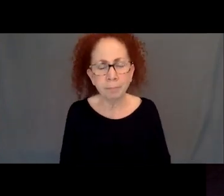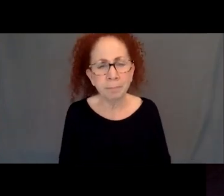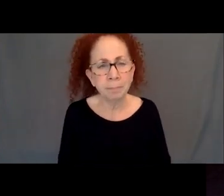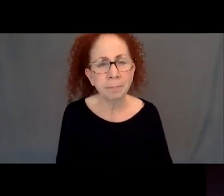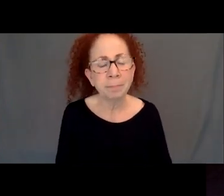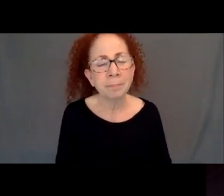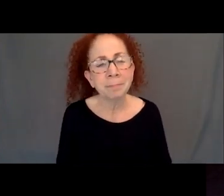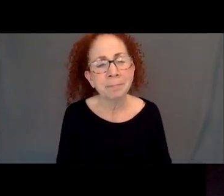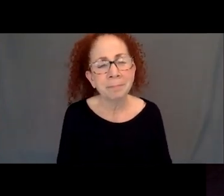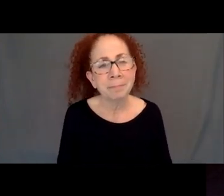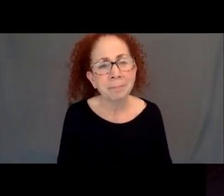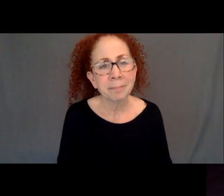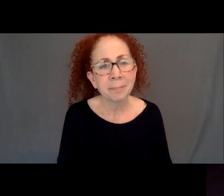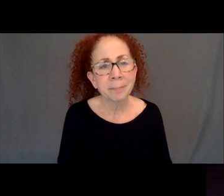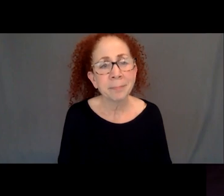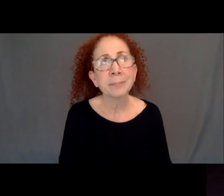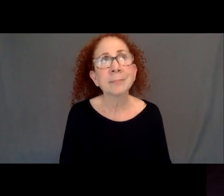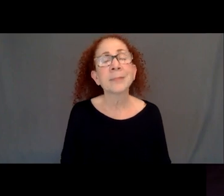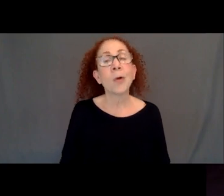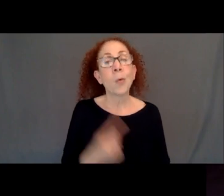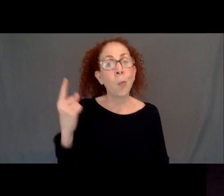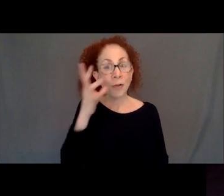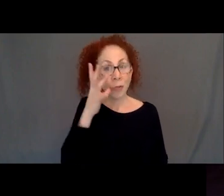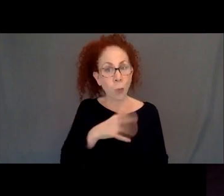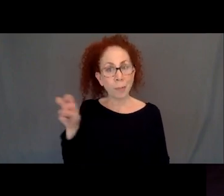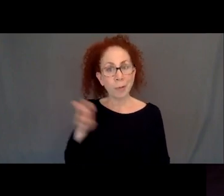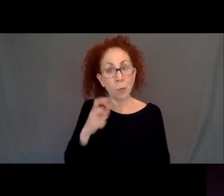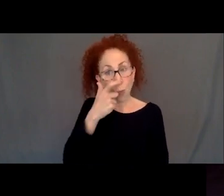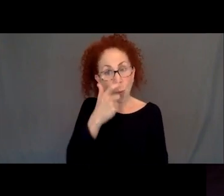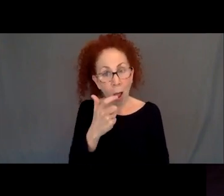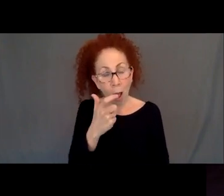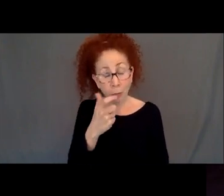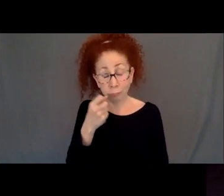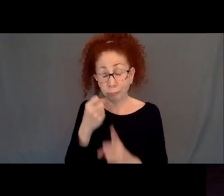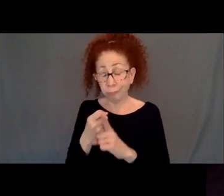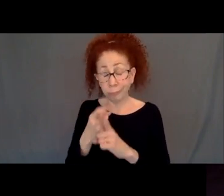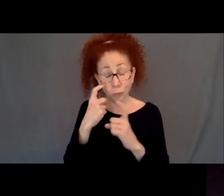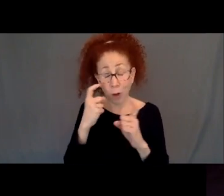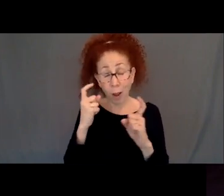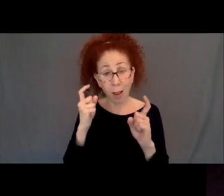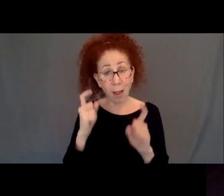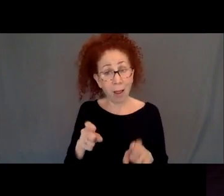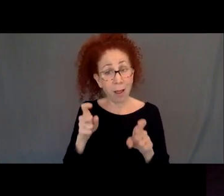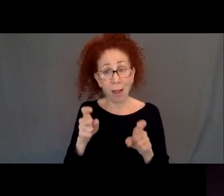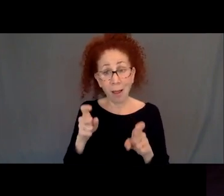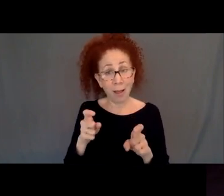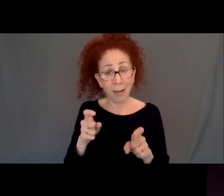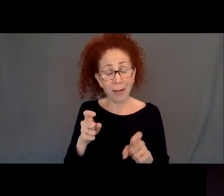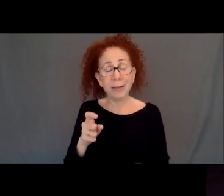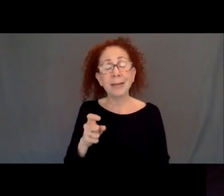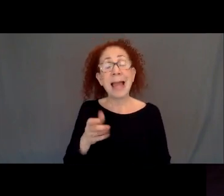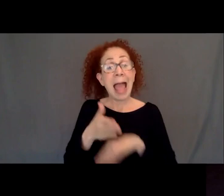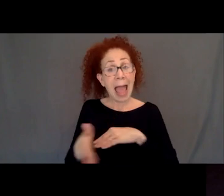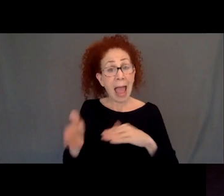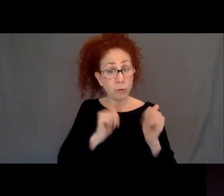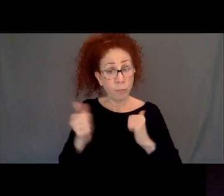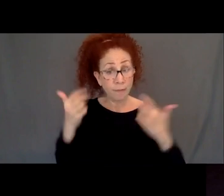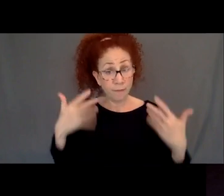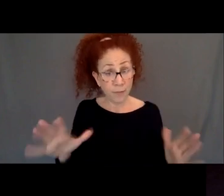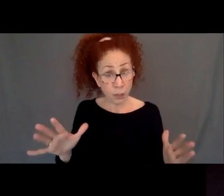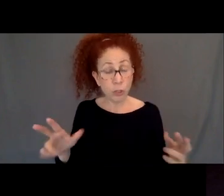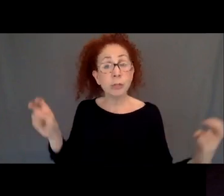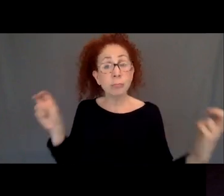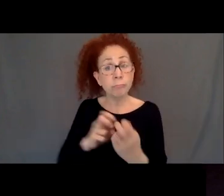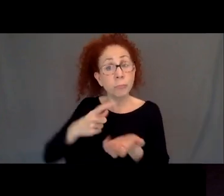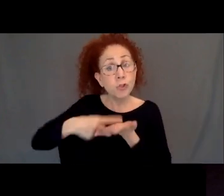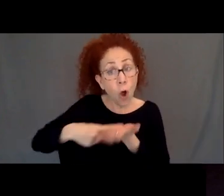space. And one of the women began to cry. And she said to us when we talked about the work